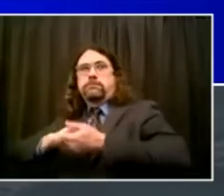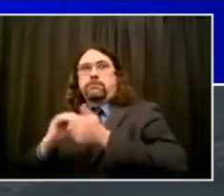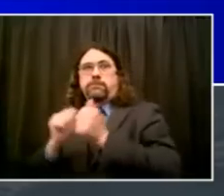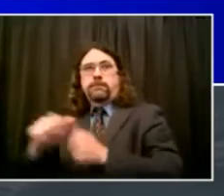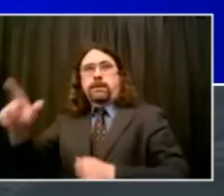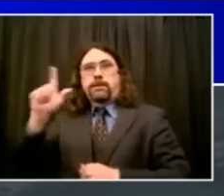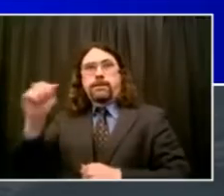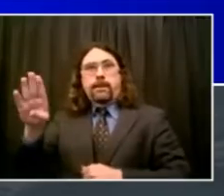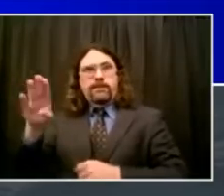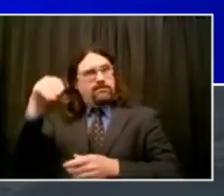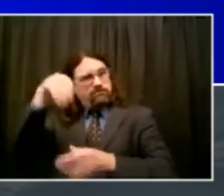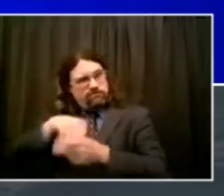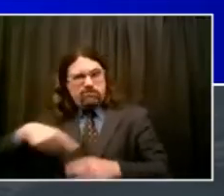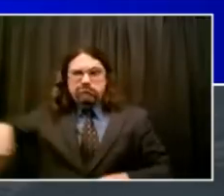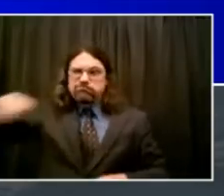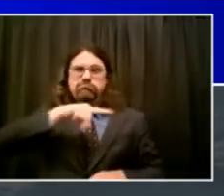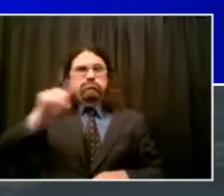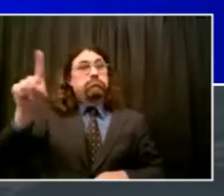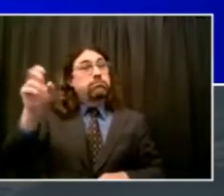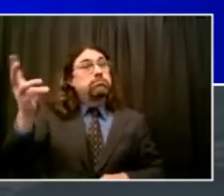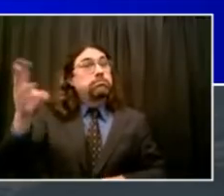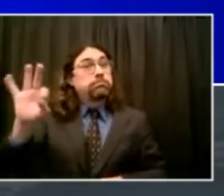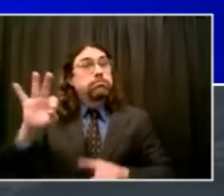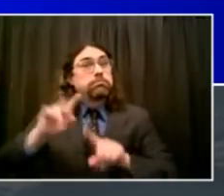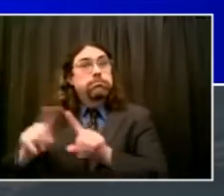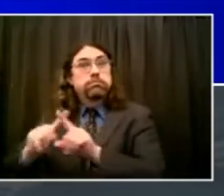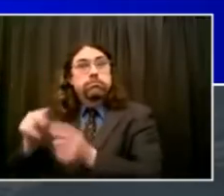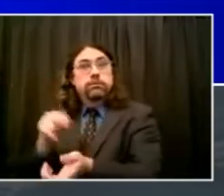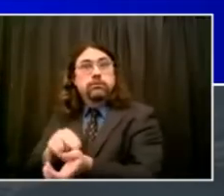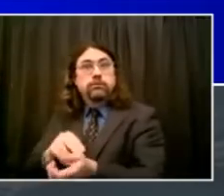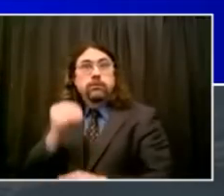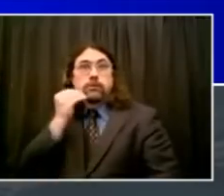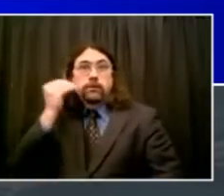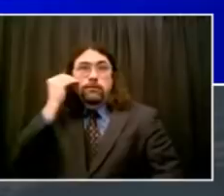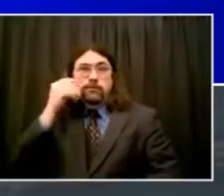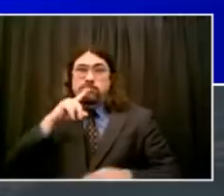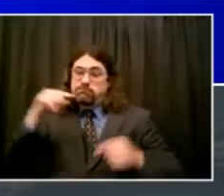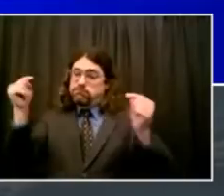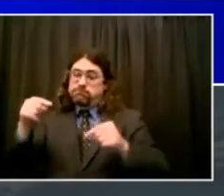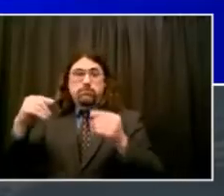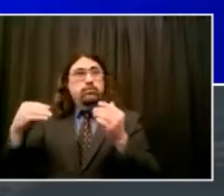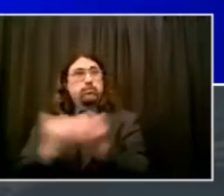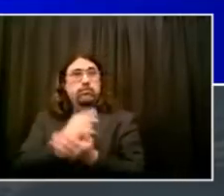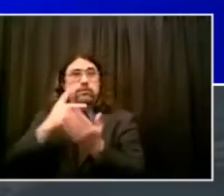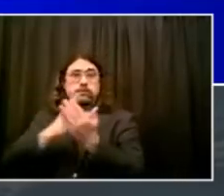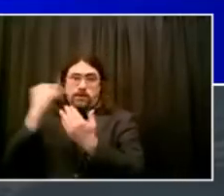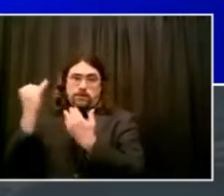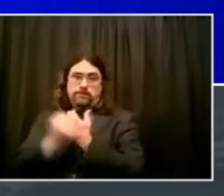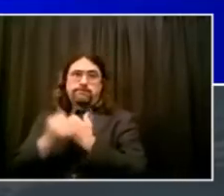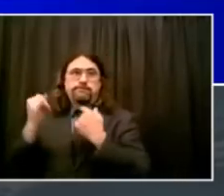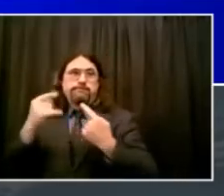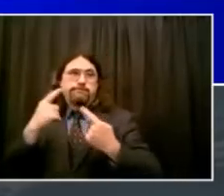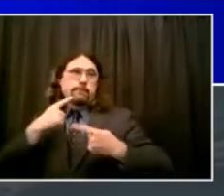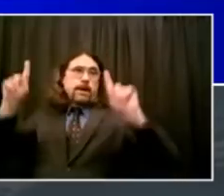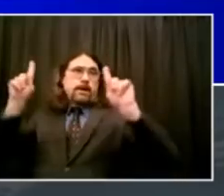And whatever amount of tests they need, whatever amount of lab capacity they need, we will find it for them.